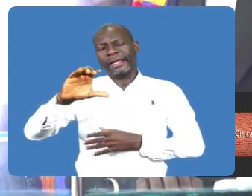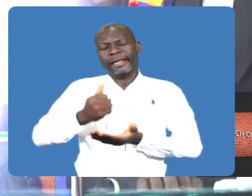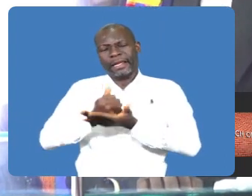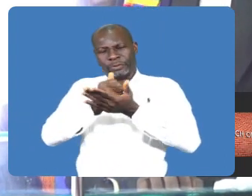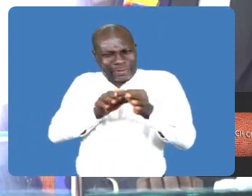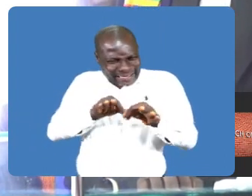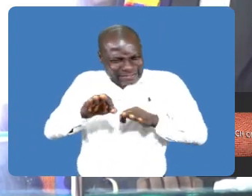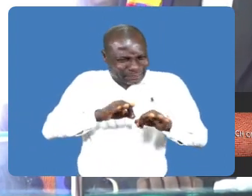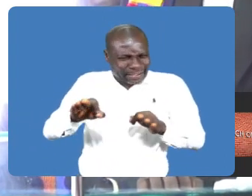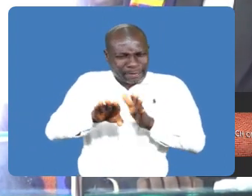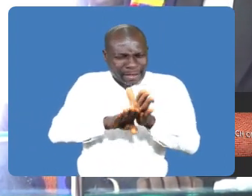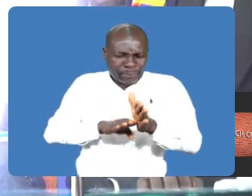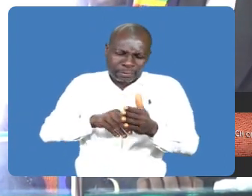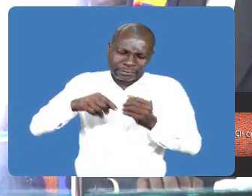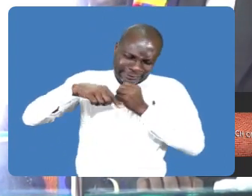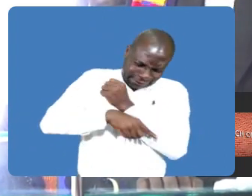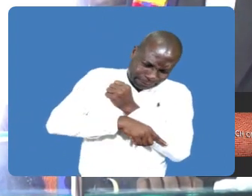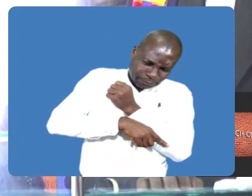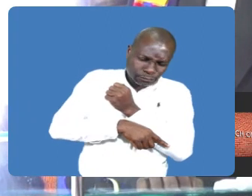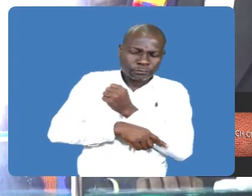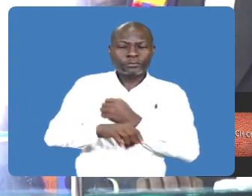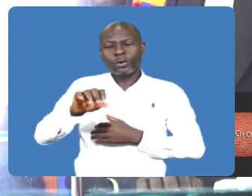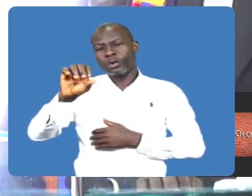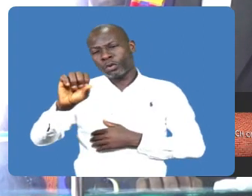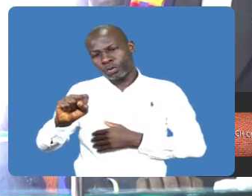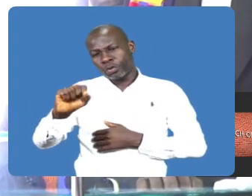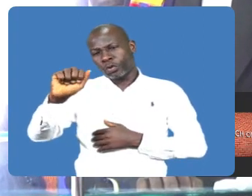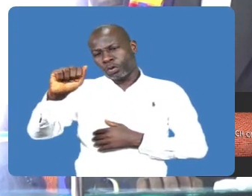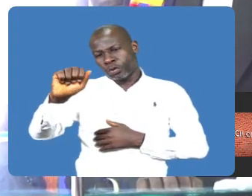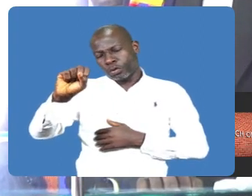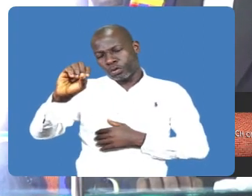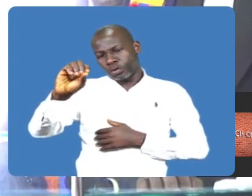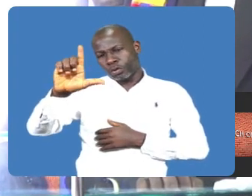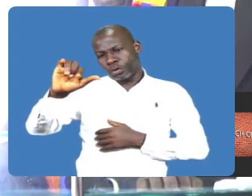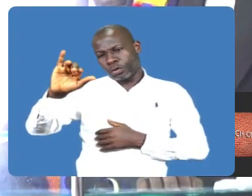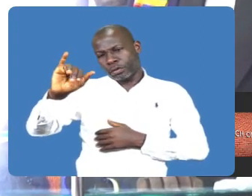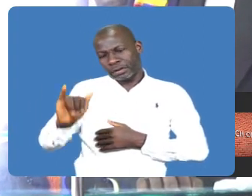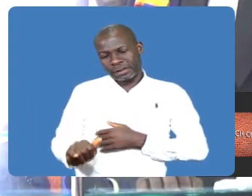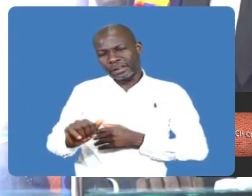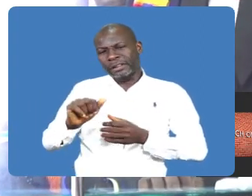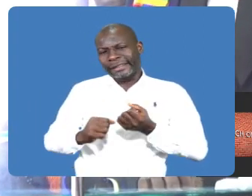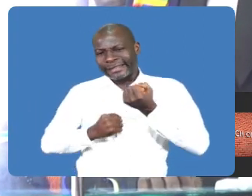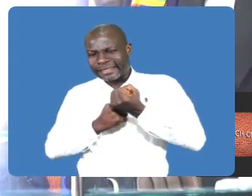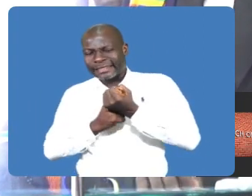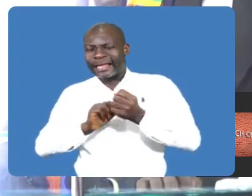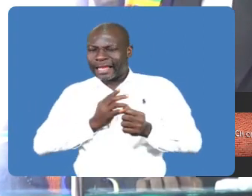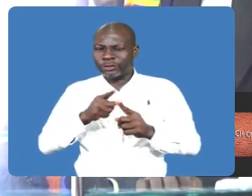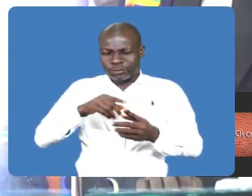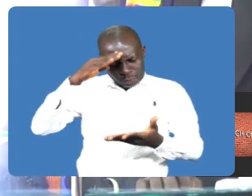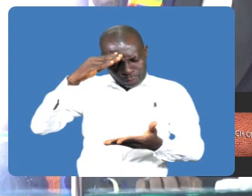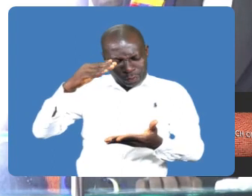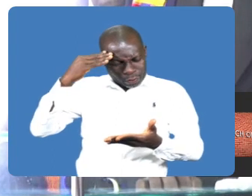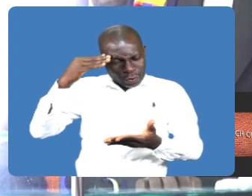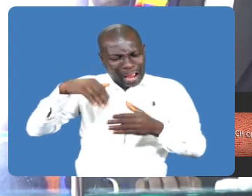interpret the scriptures very well. Soteriology helps us to understand the salvation plan that our Lord Jesus